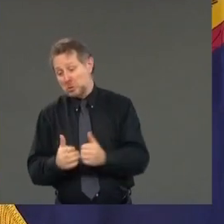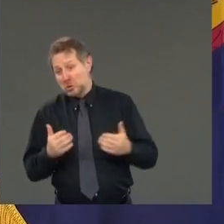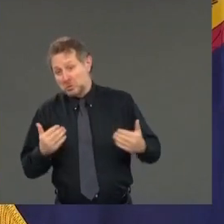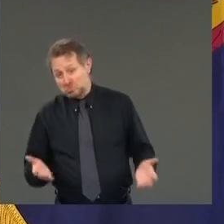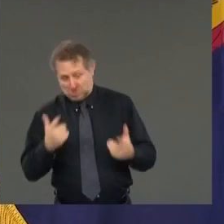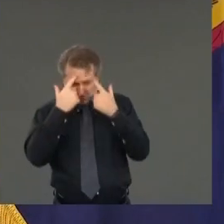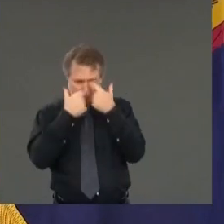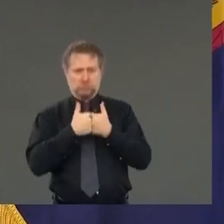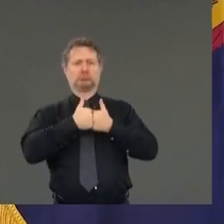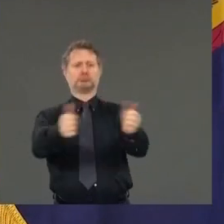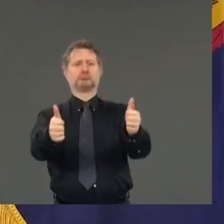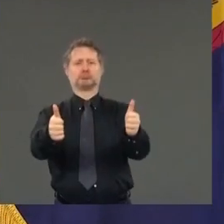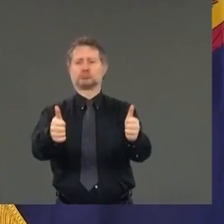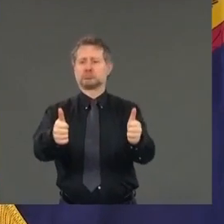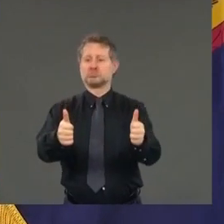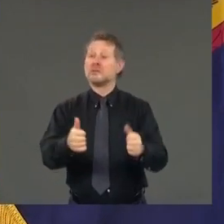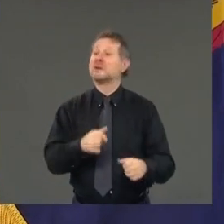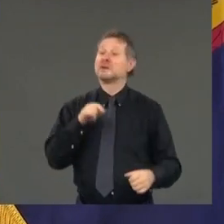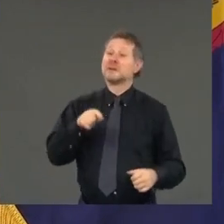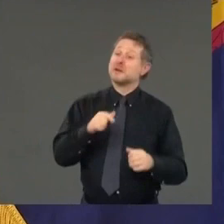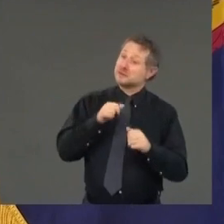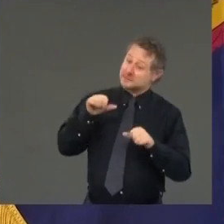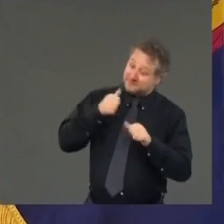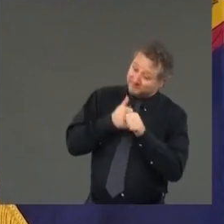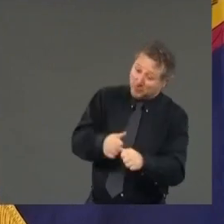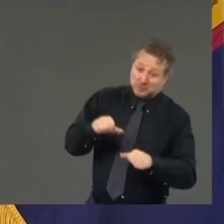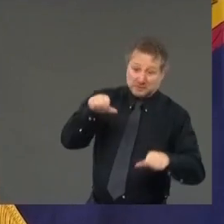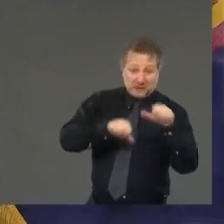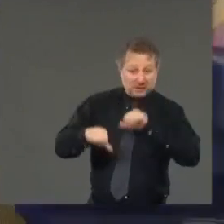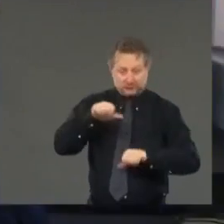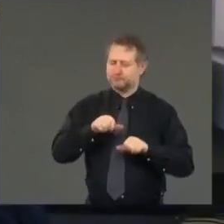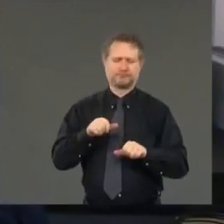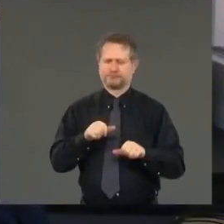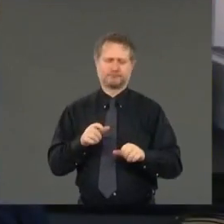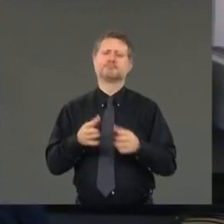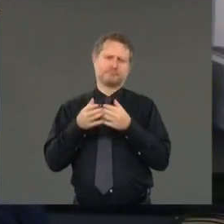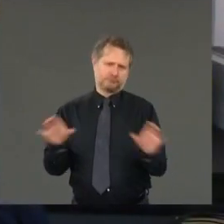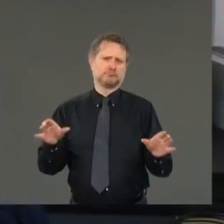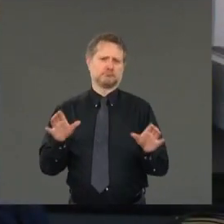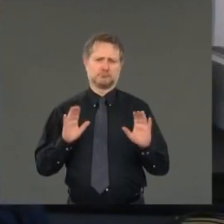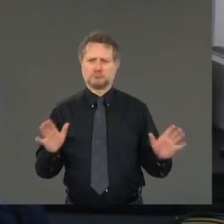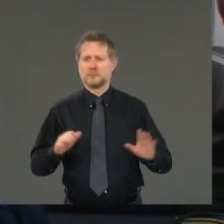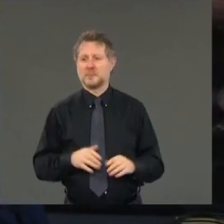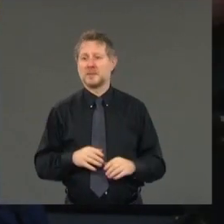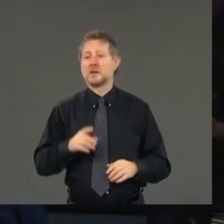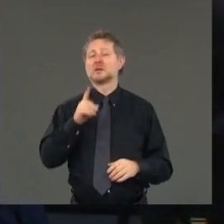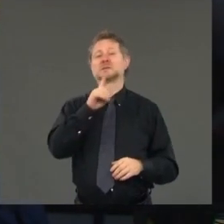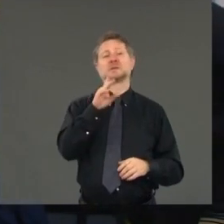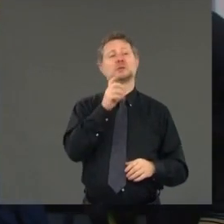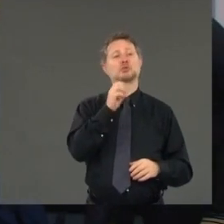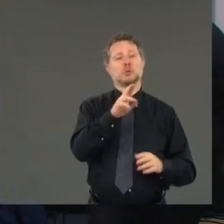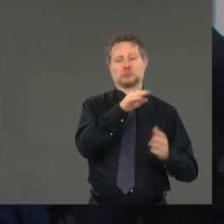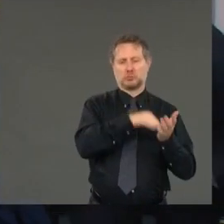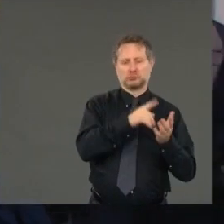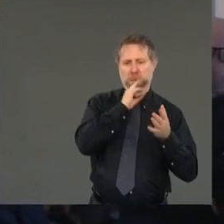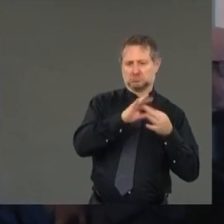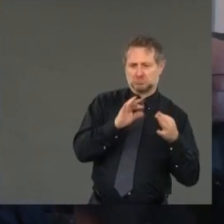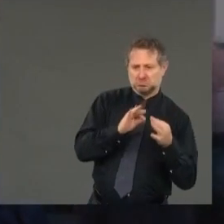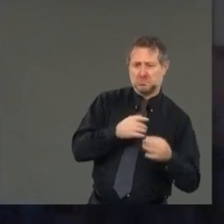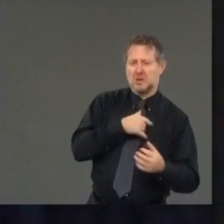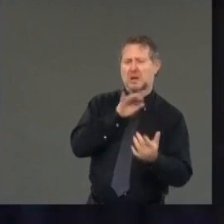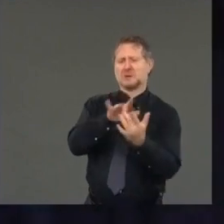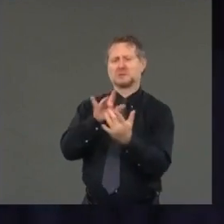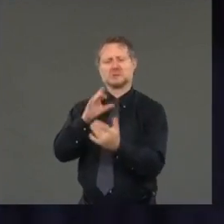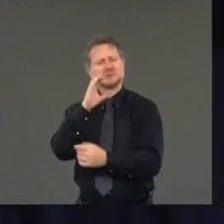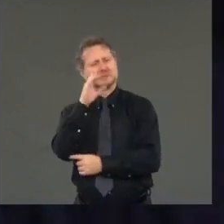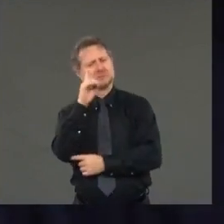But scientifically, they're two different categories. One other thing, we called the CDC the other day specifically asking them about